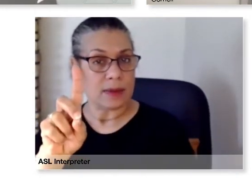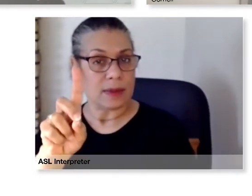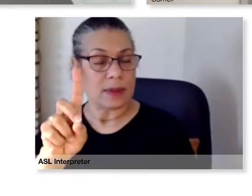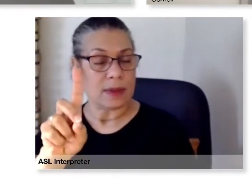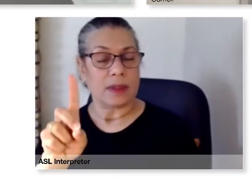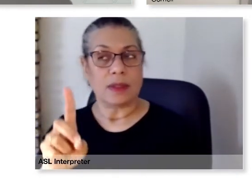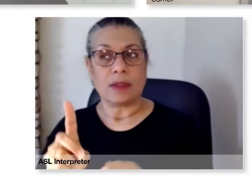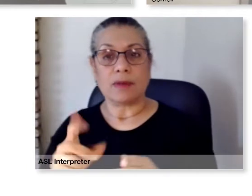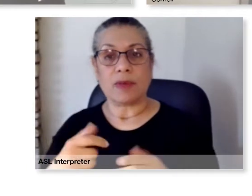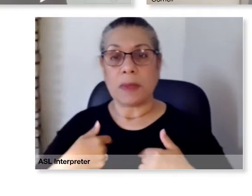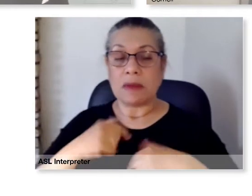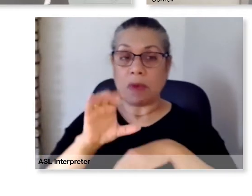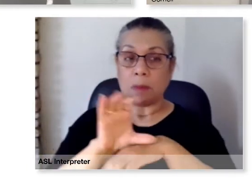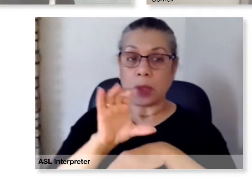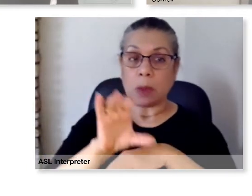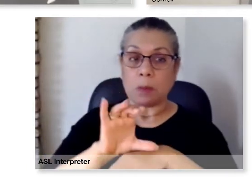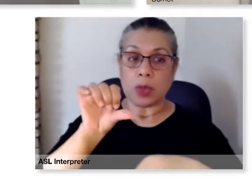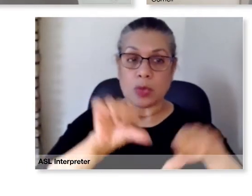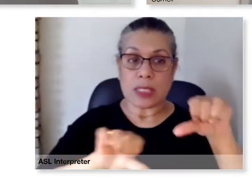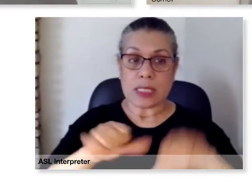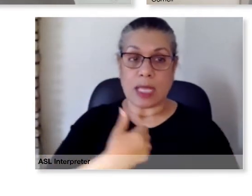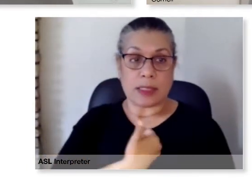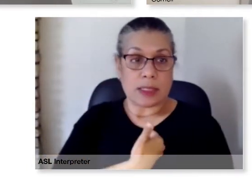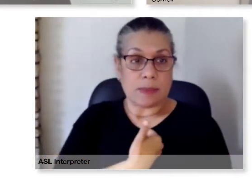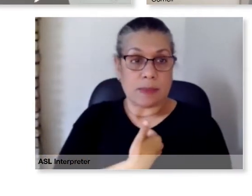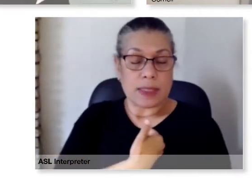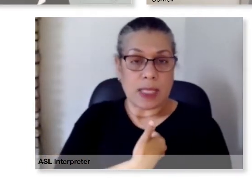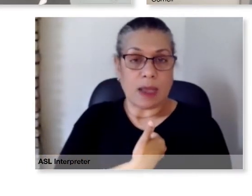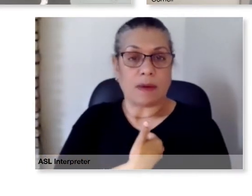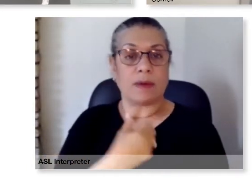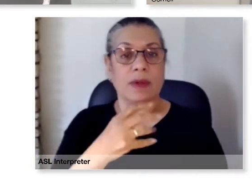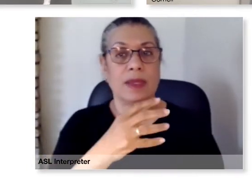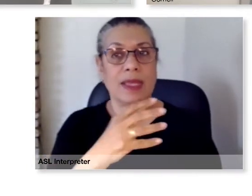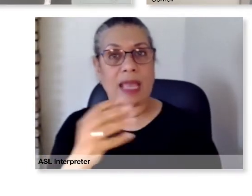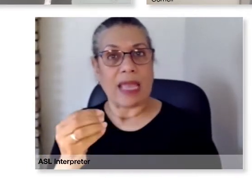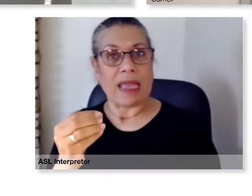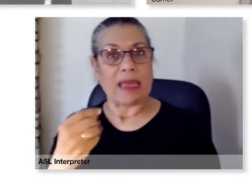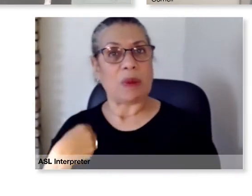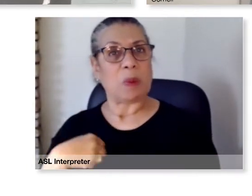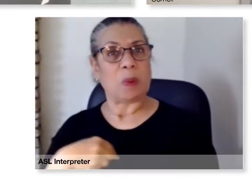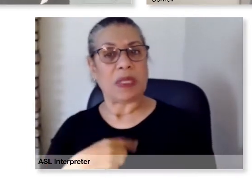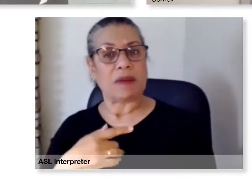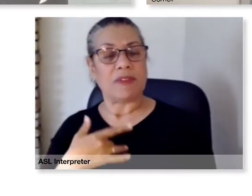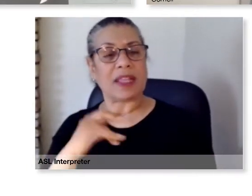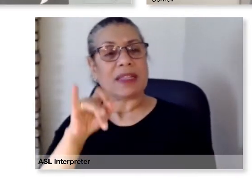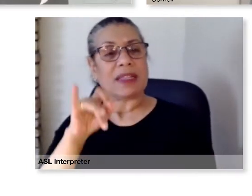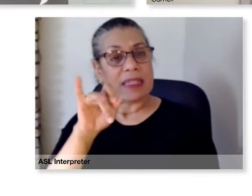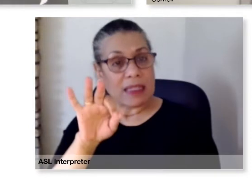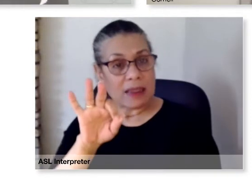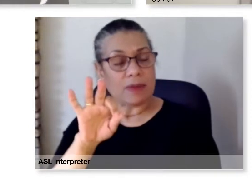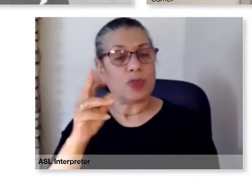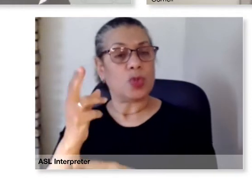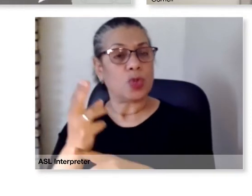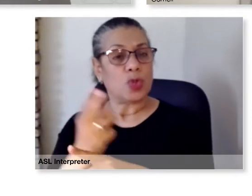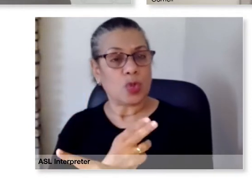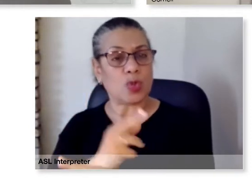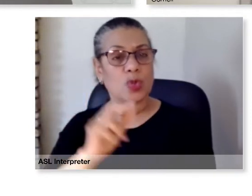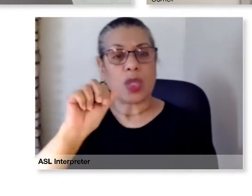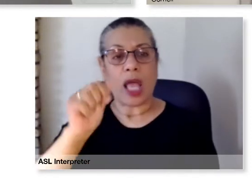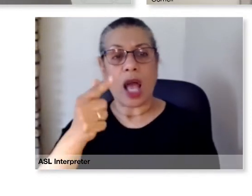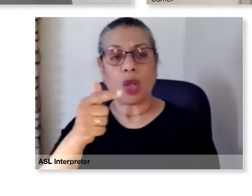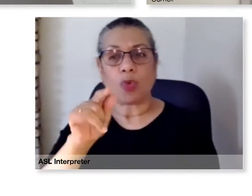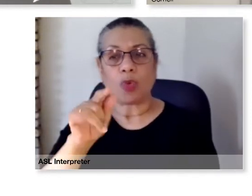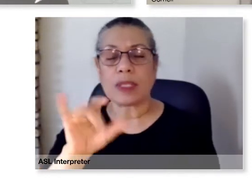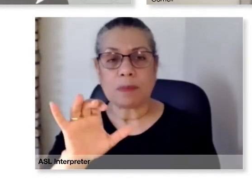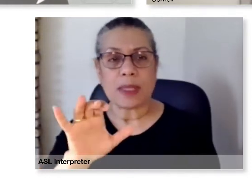from computer science myself as well, and there can be a sense that if you're using algorithmic or formalist